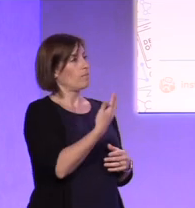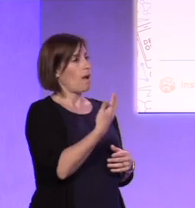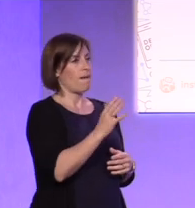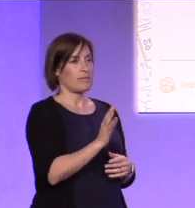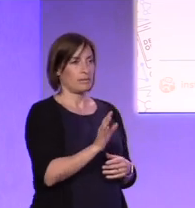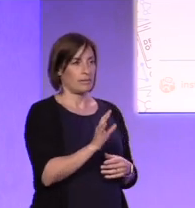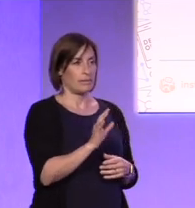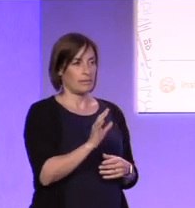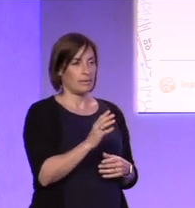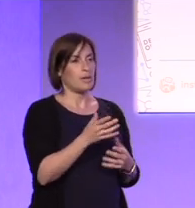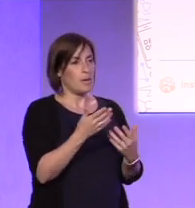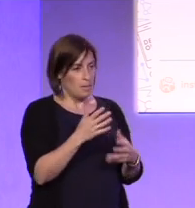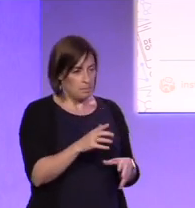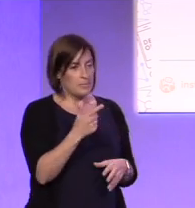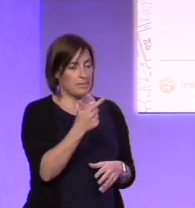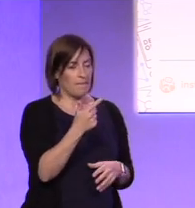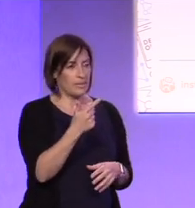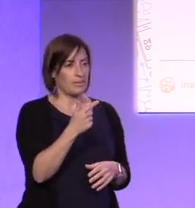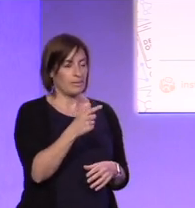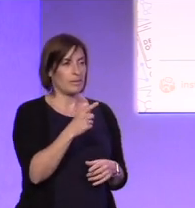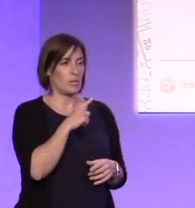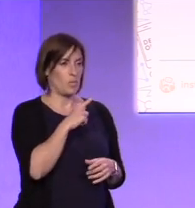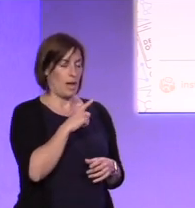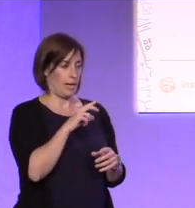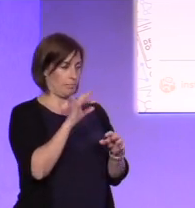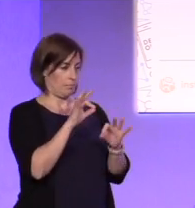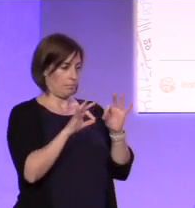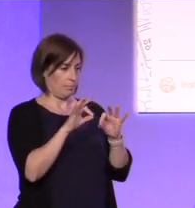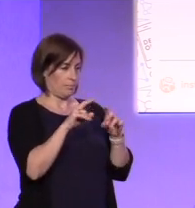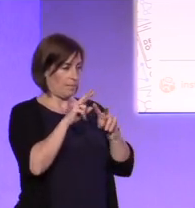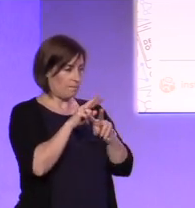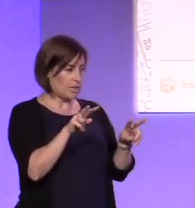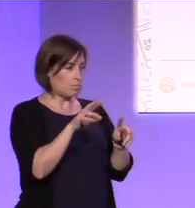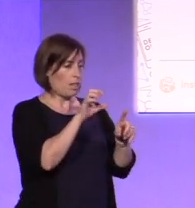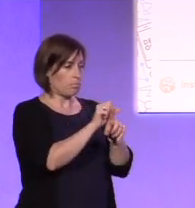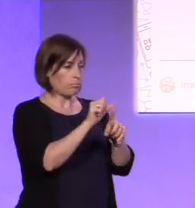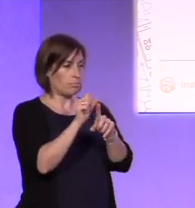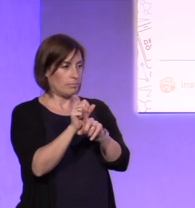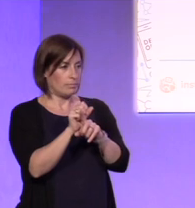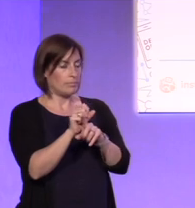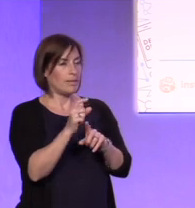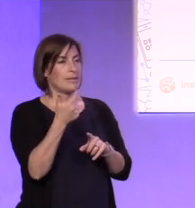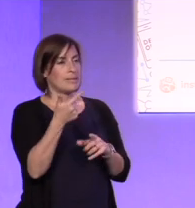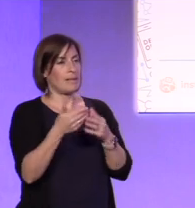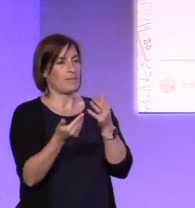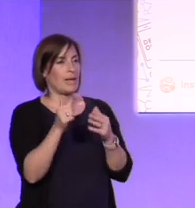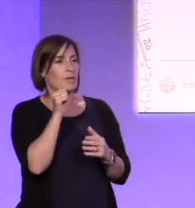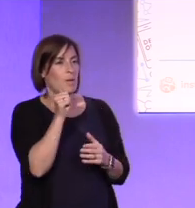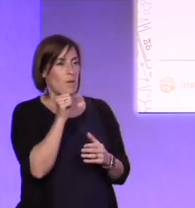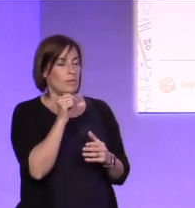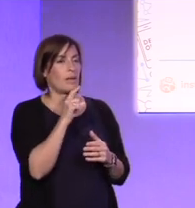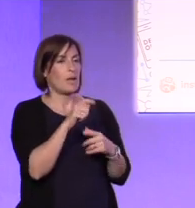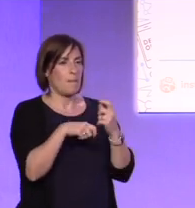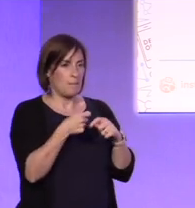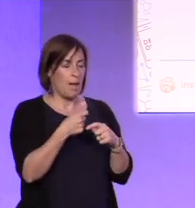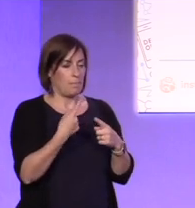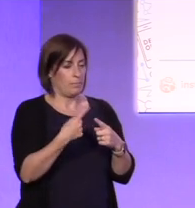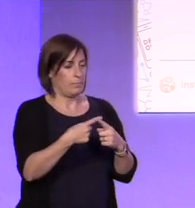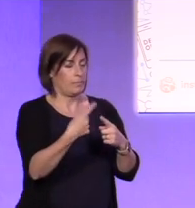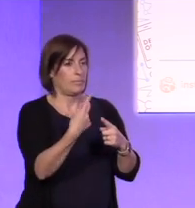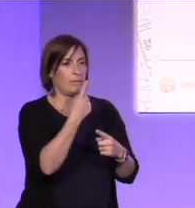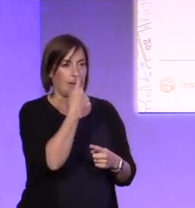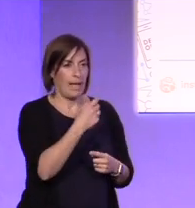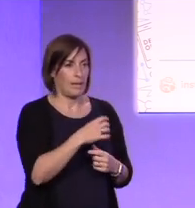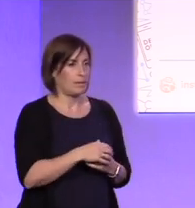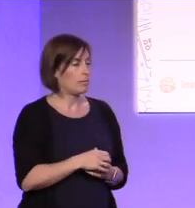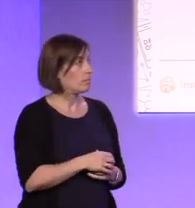This is all about increased observability, increased visibility. Now, these metrics sound really good. They paint a really good picture.